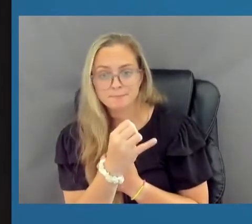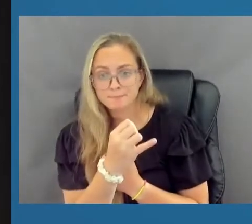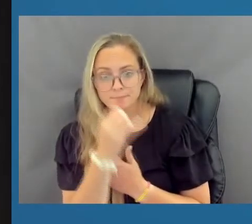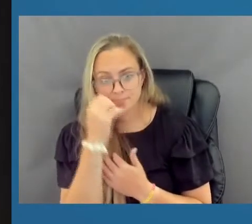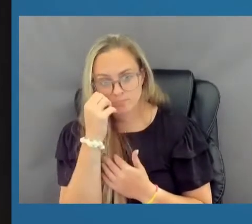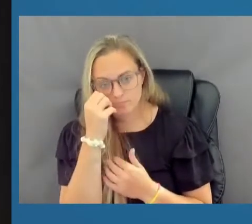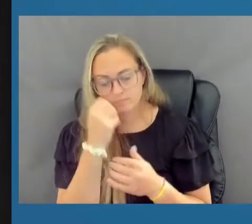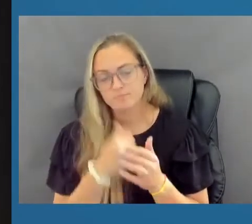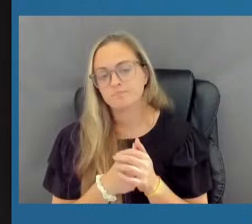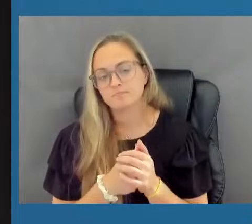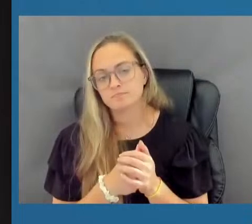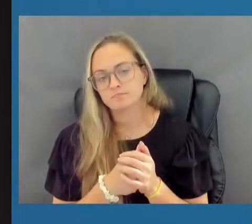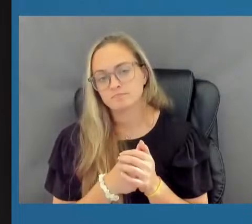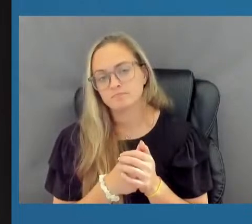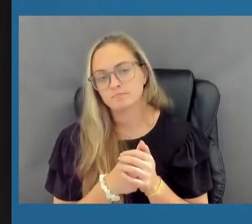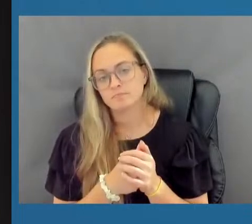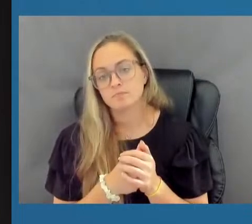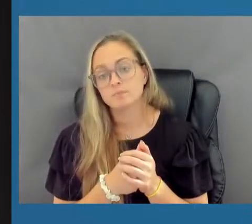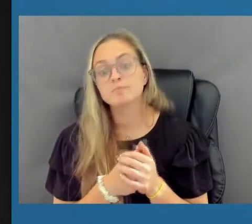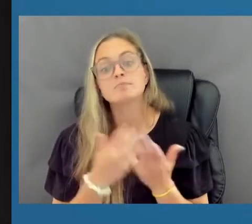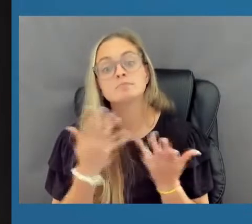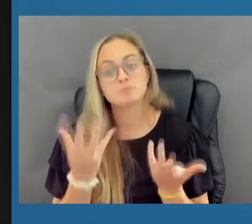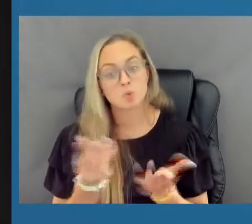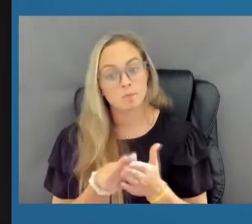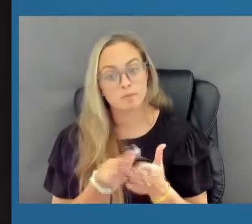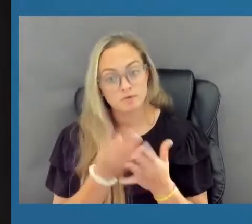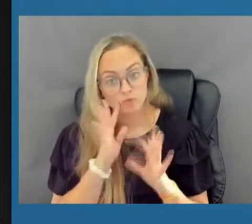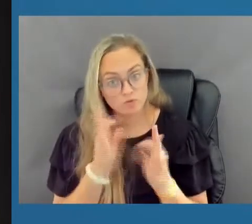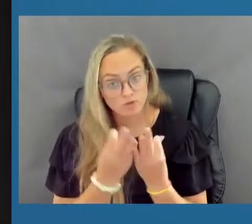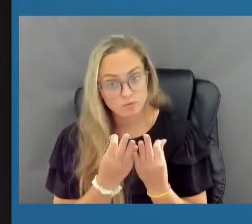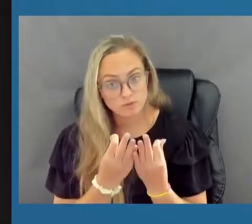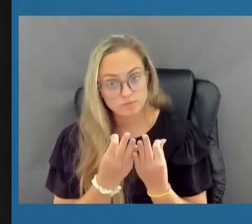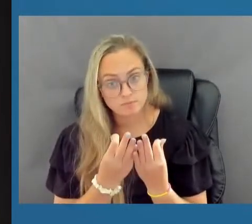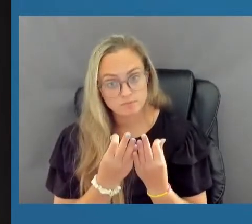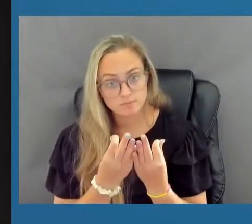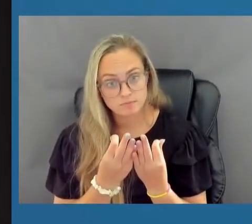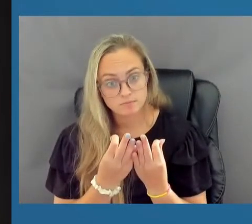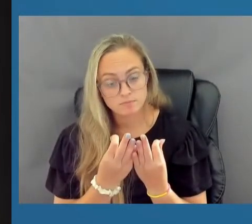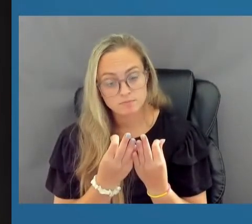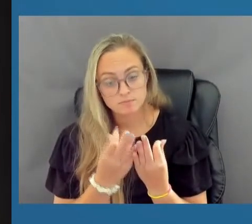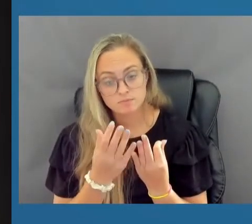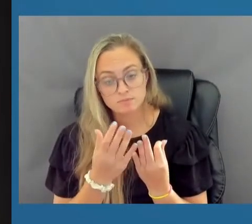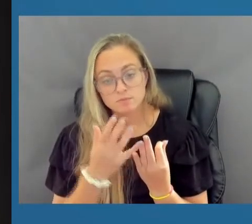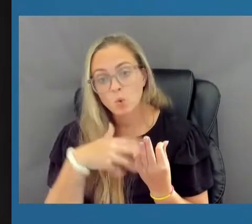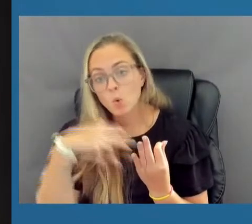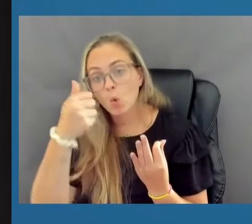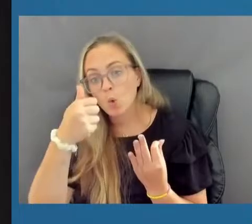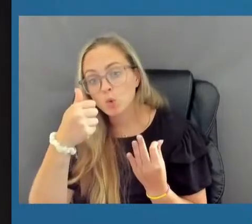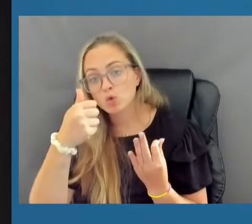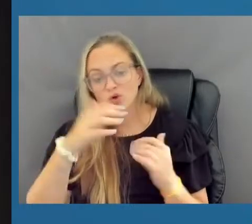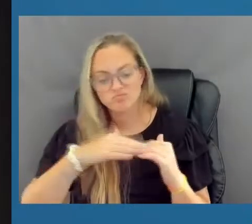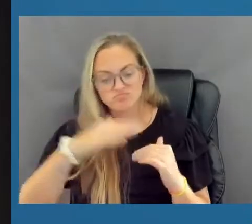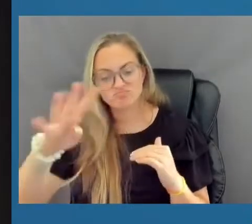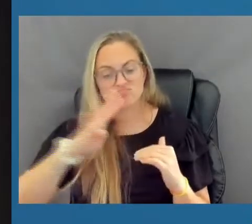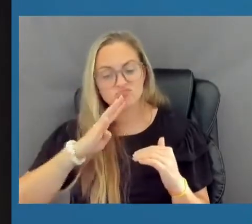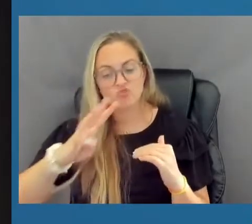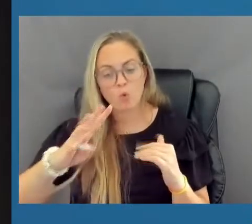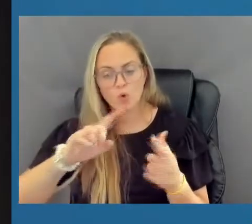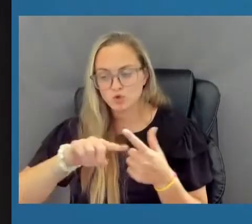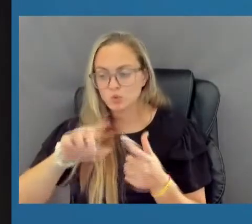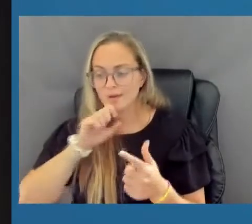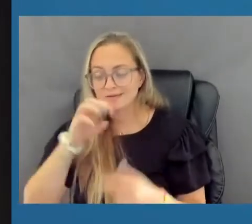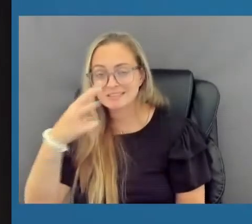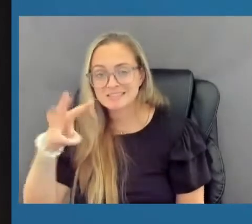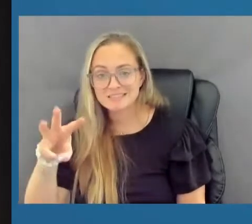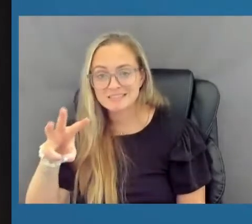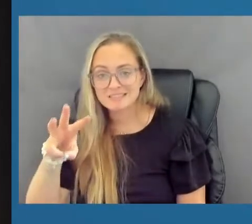out. So money for families, older children, $500 up to the age of 16, that's money in their pockets.